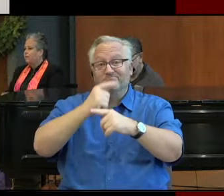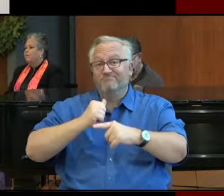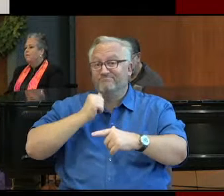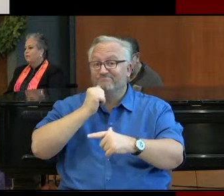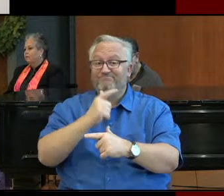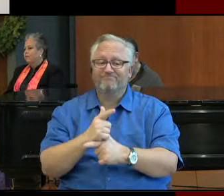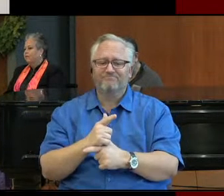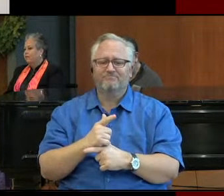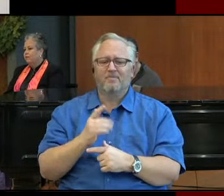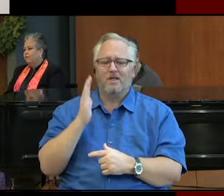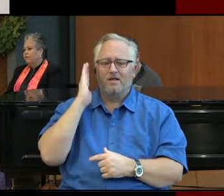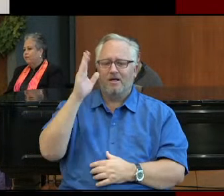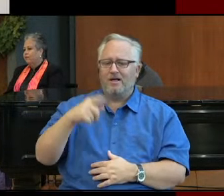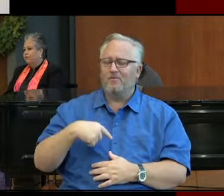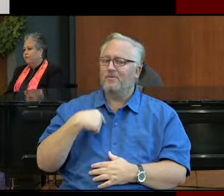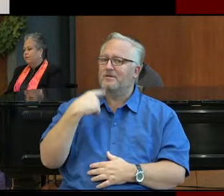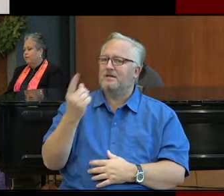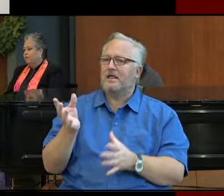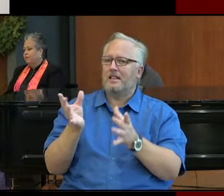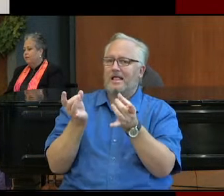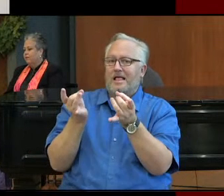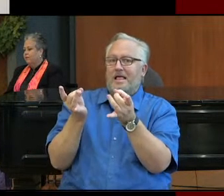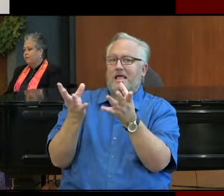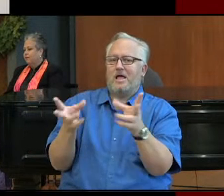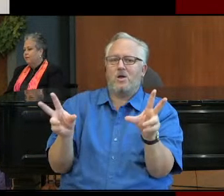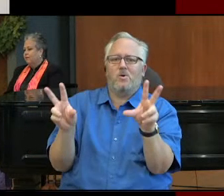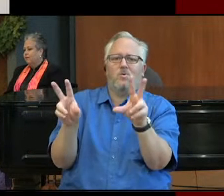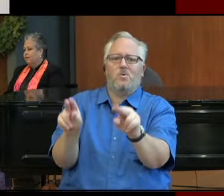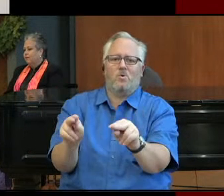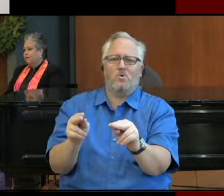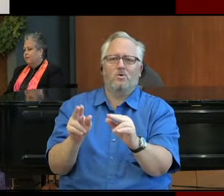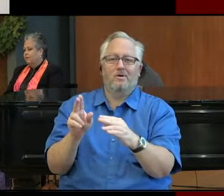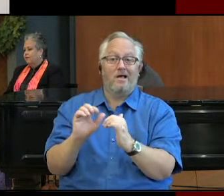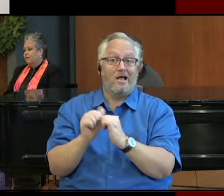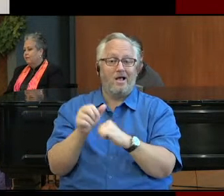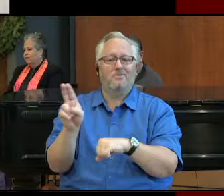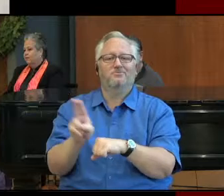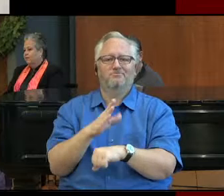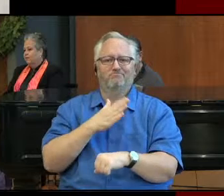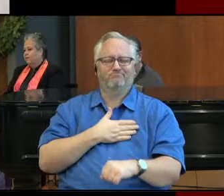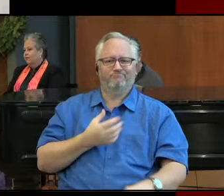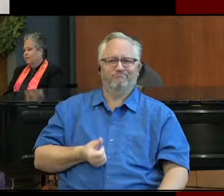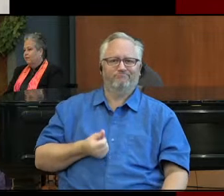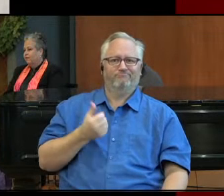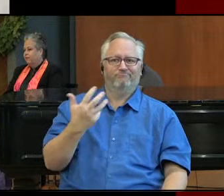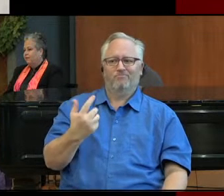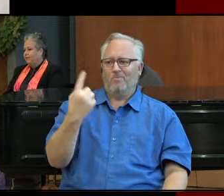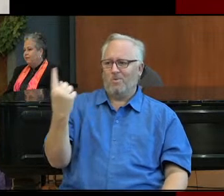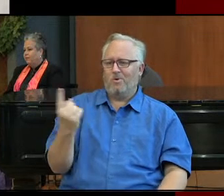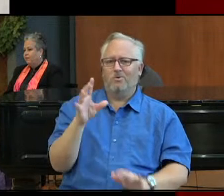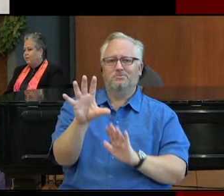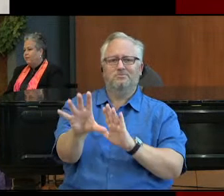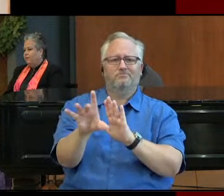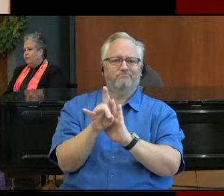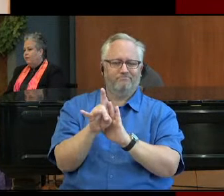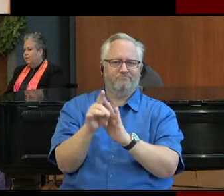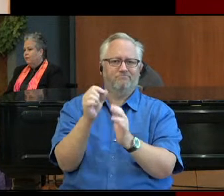I'll say no to hate by using this voice and always choose love, a magical